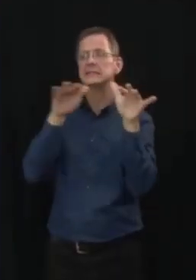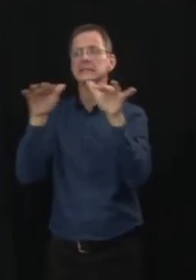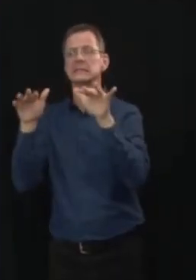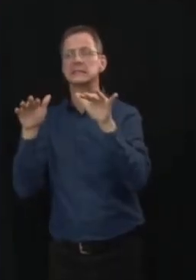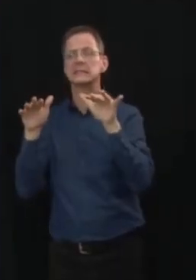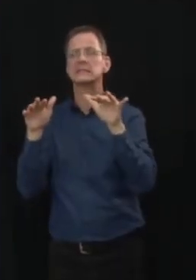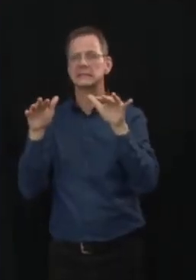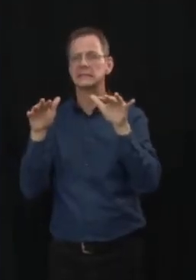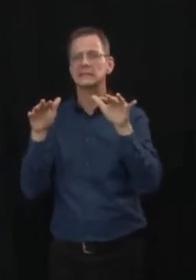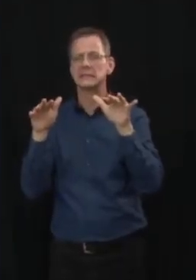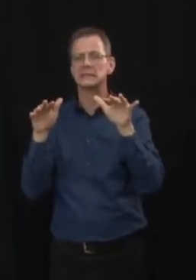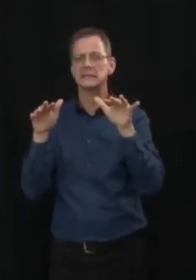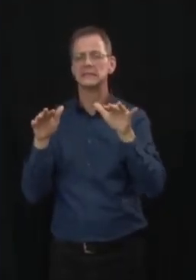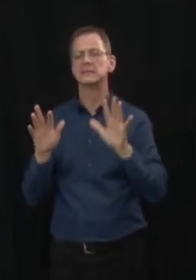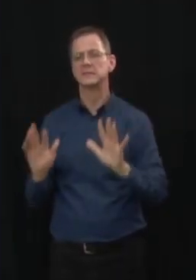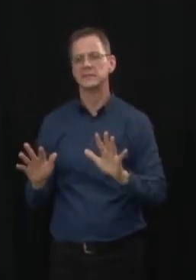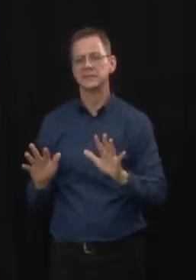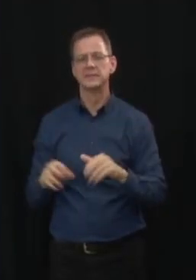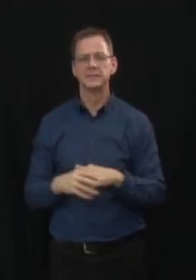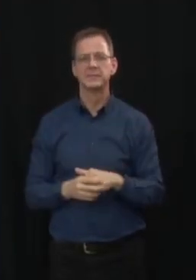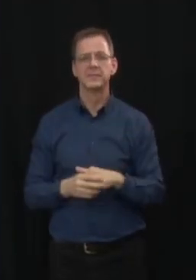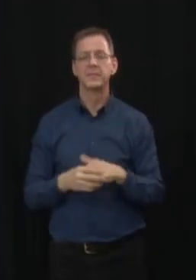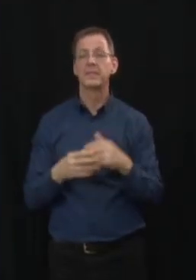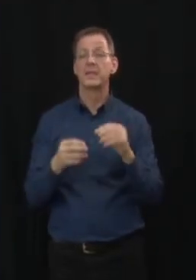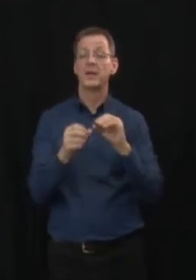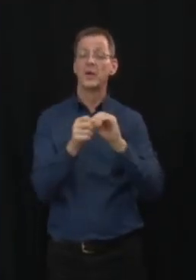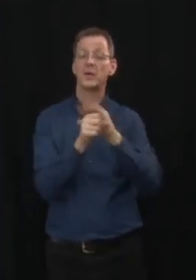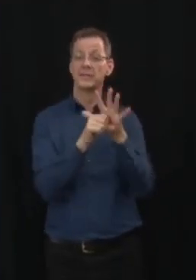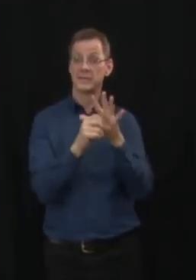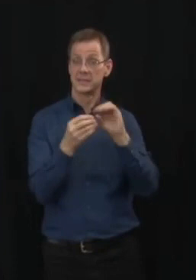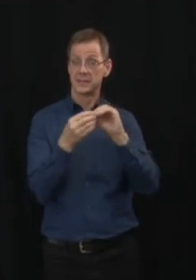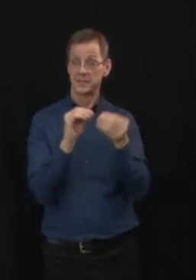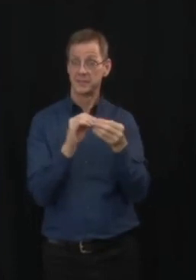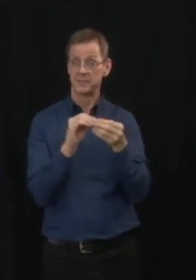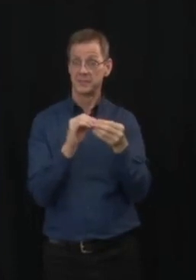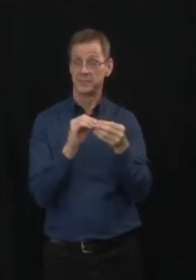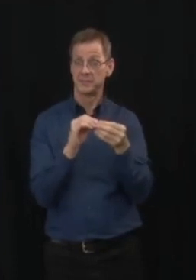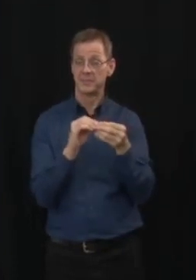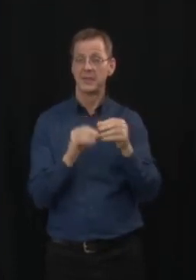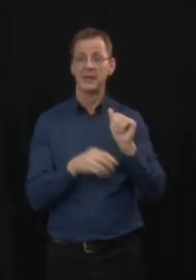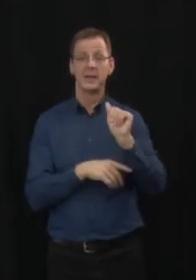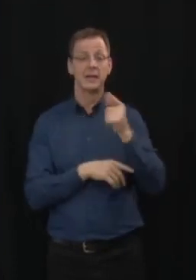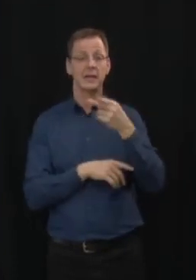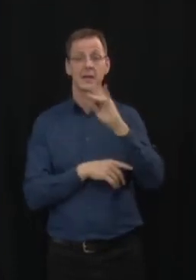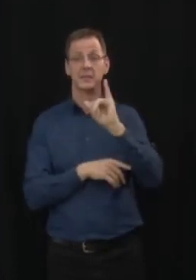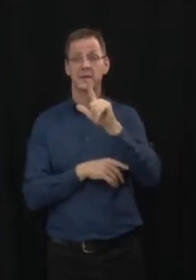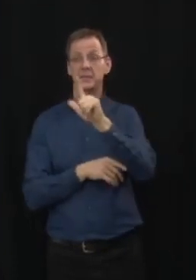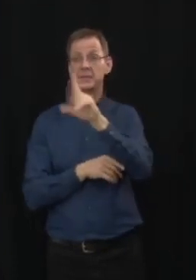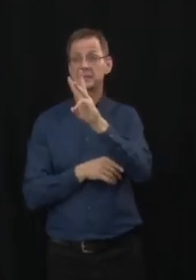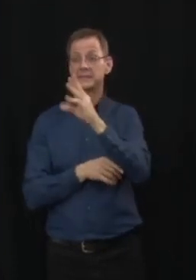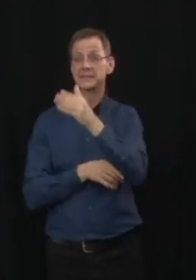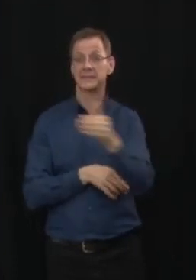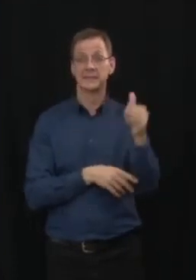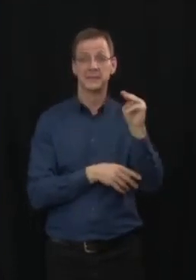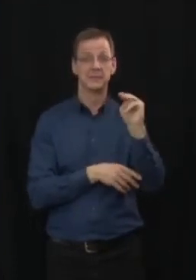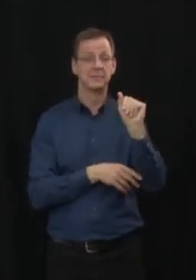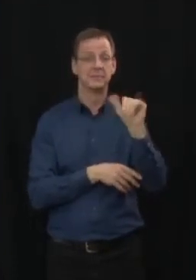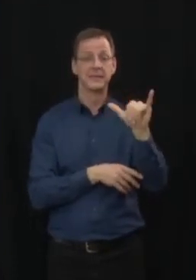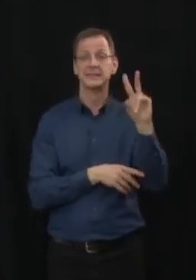Between Tuesday, April 26th and Monday, May 2nd, our PCR test positivity ranged from 21